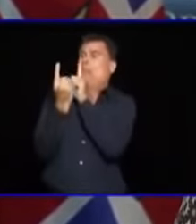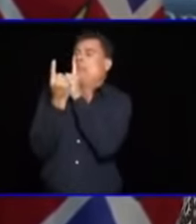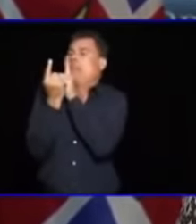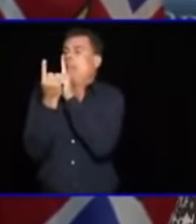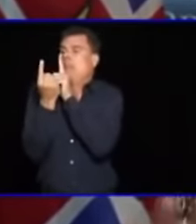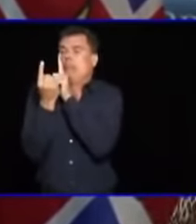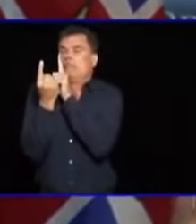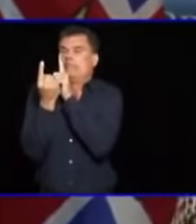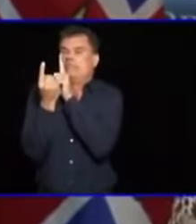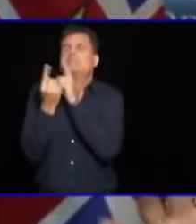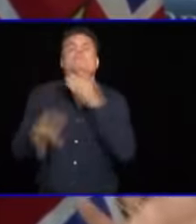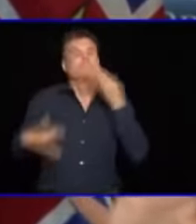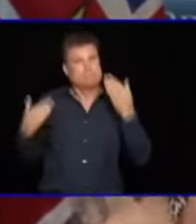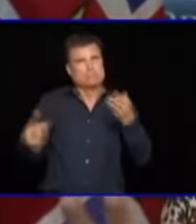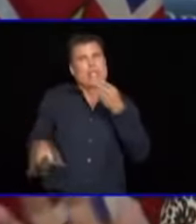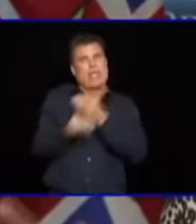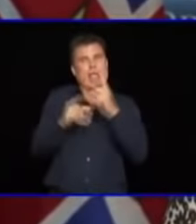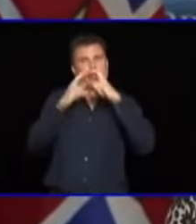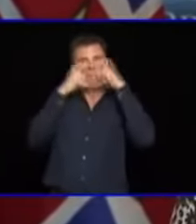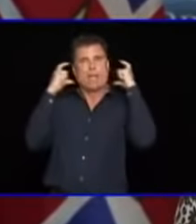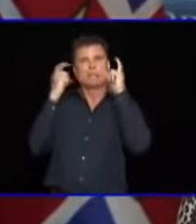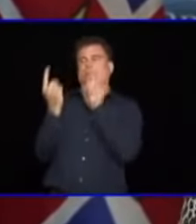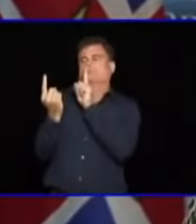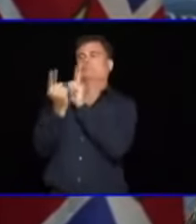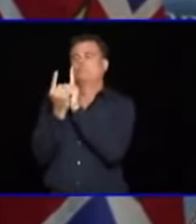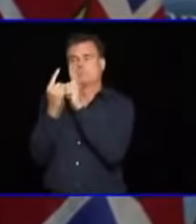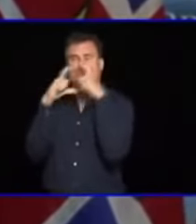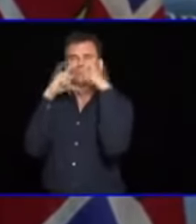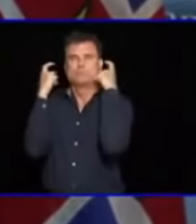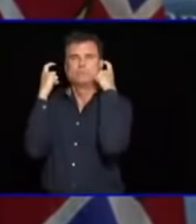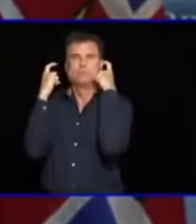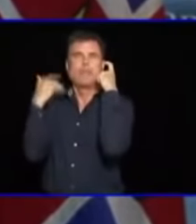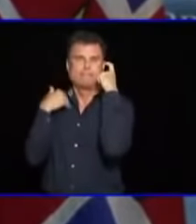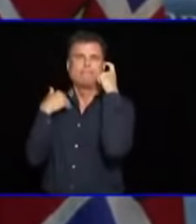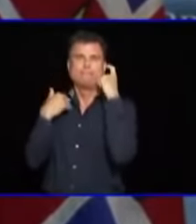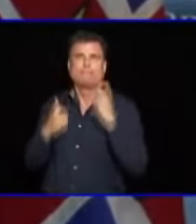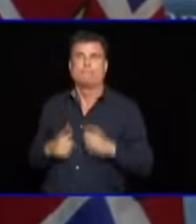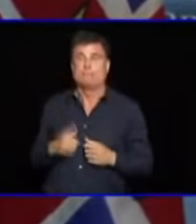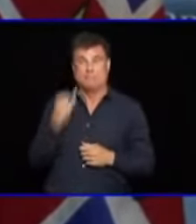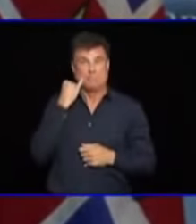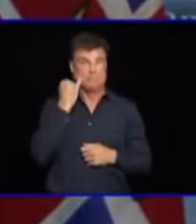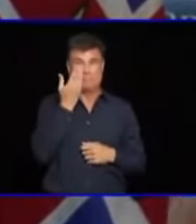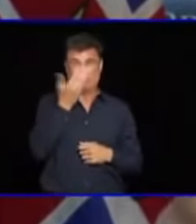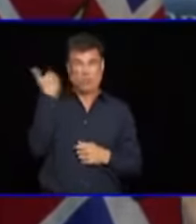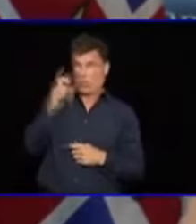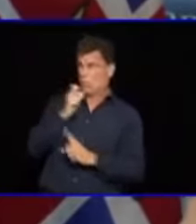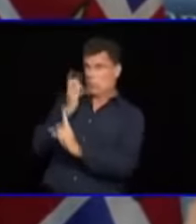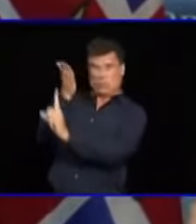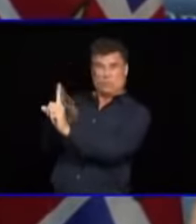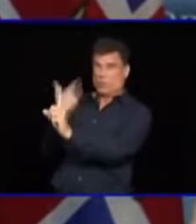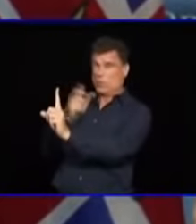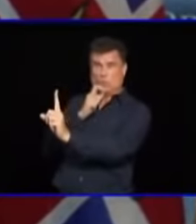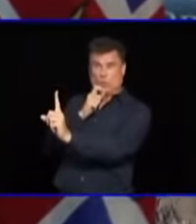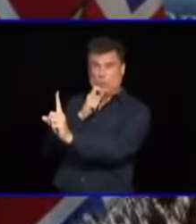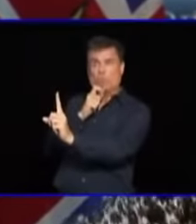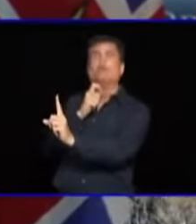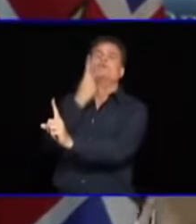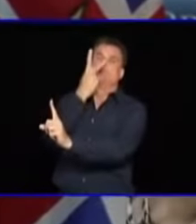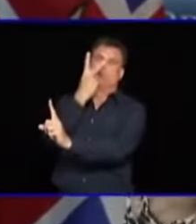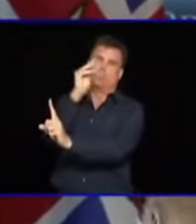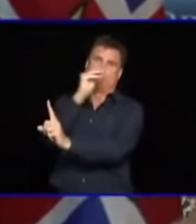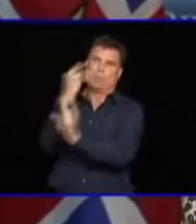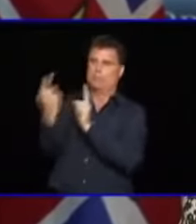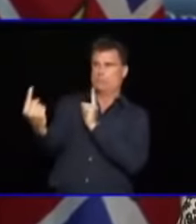uncontrolled environments, particularly with people we don't know. But 1 meter is also good if you're with the same group of people you know